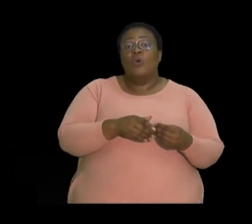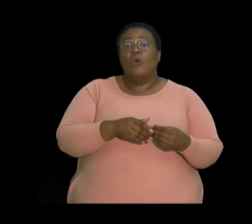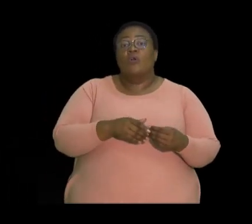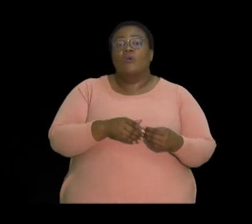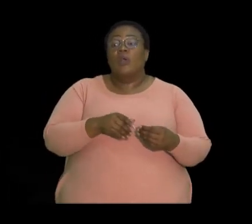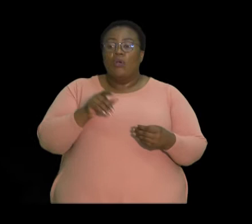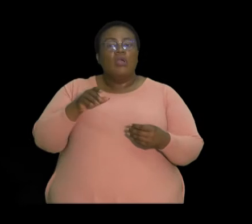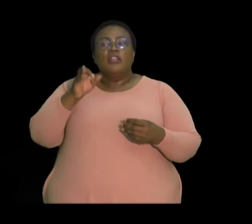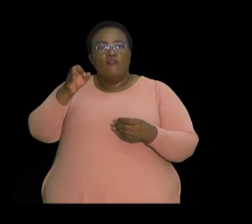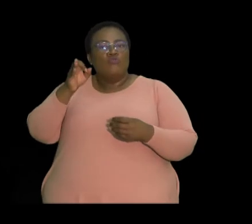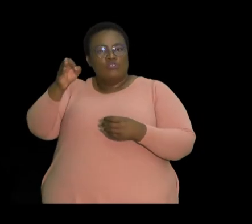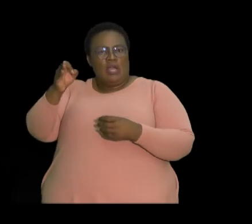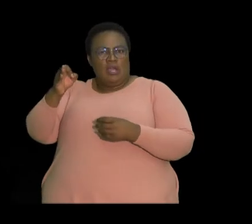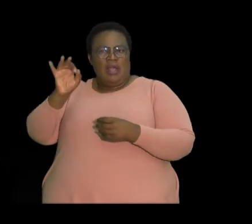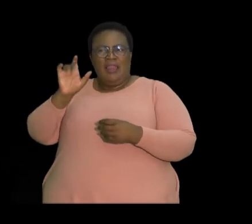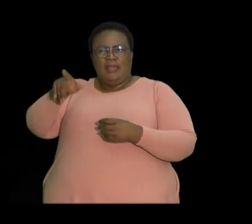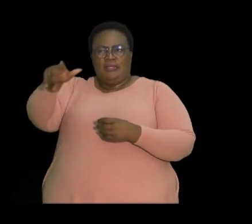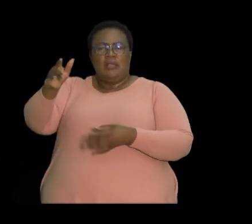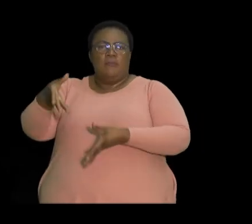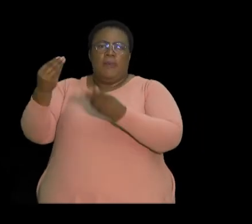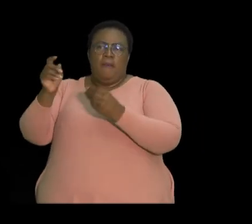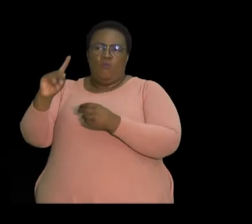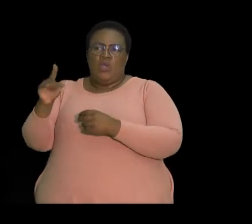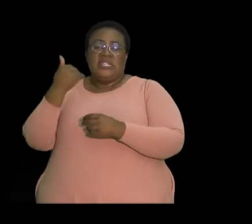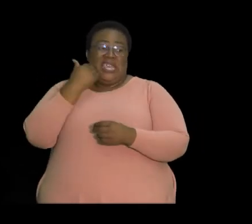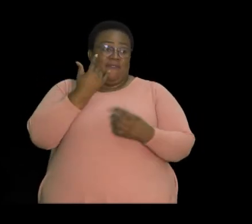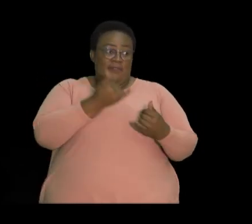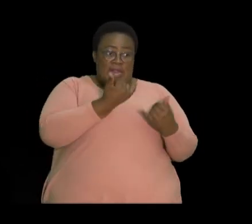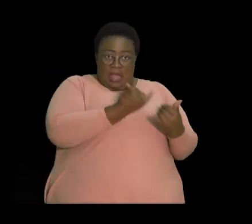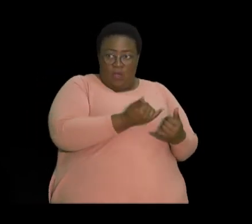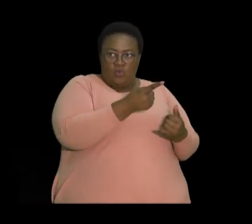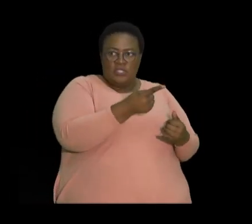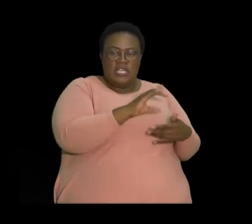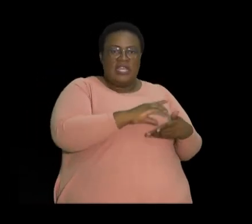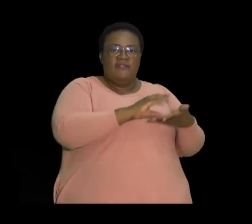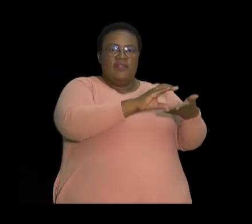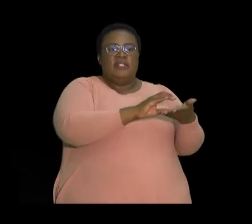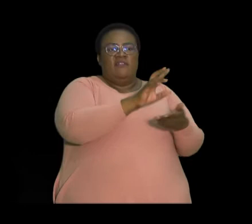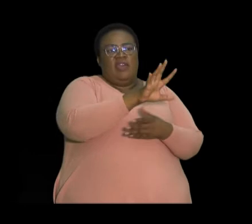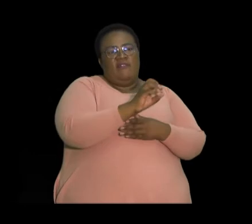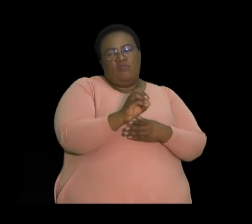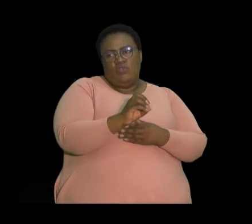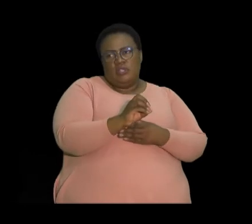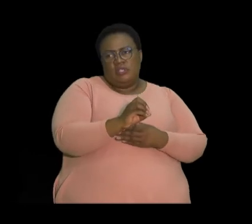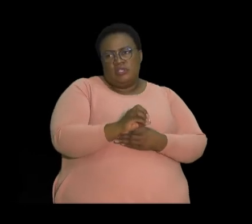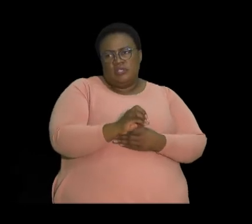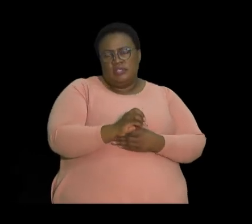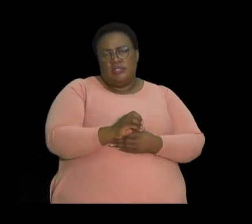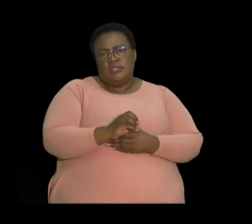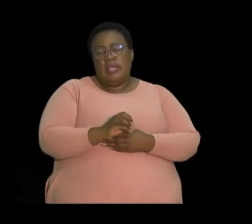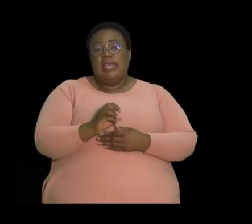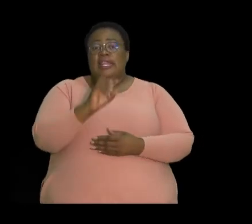in the future? If her present value was 500 rands and she was being given the interest